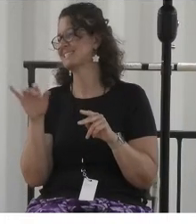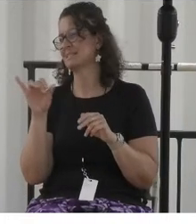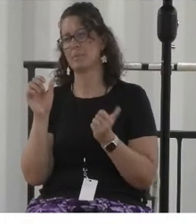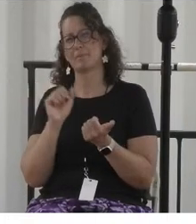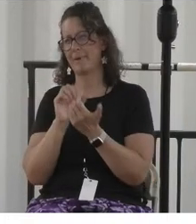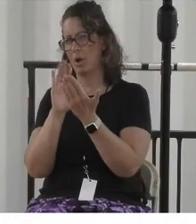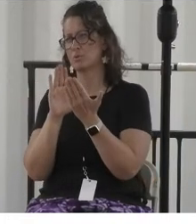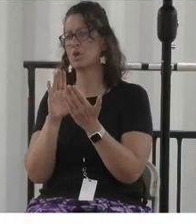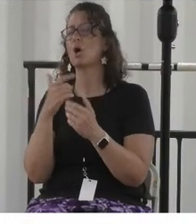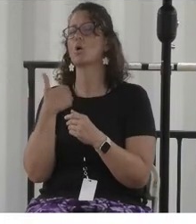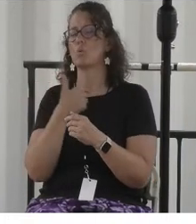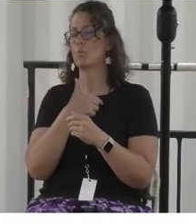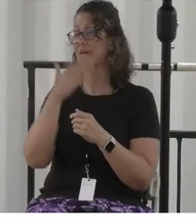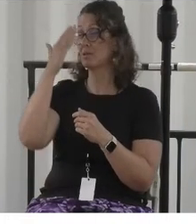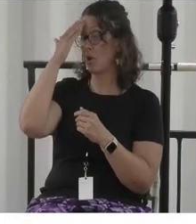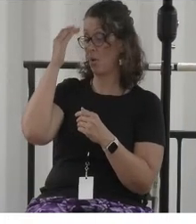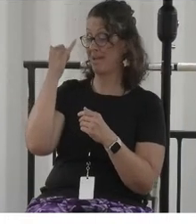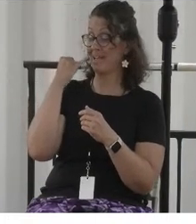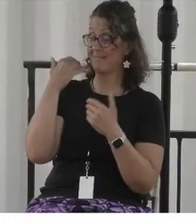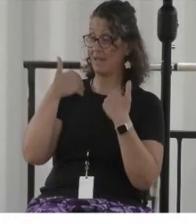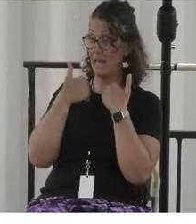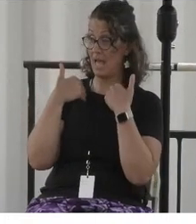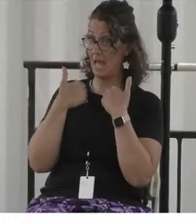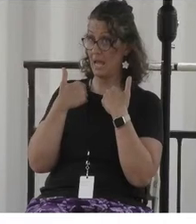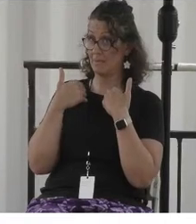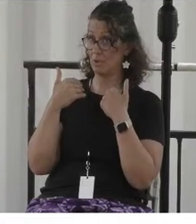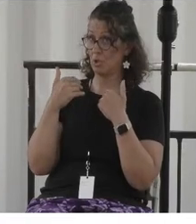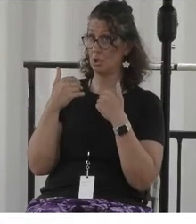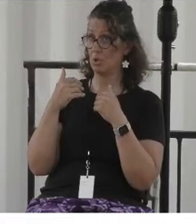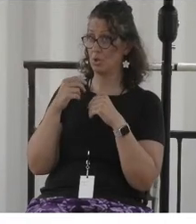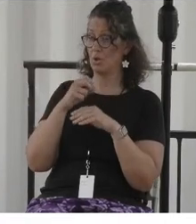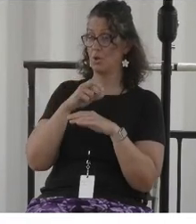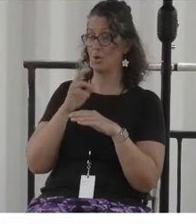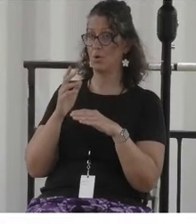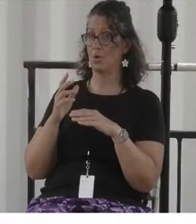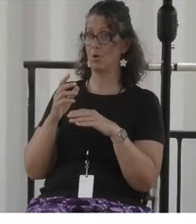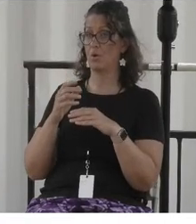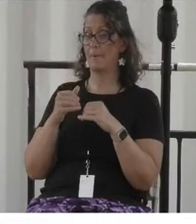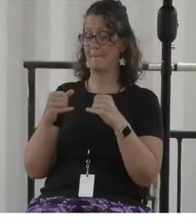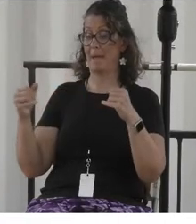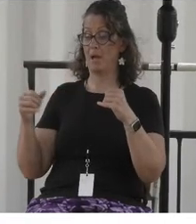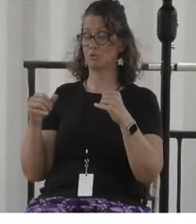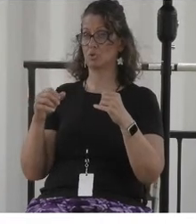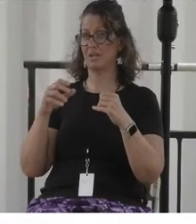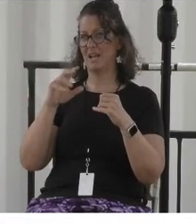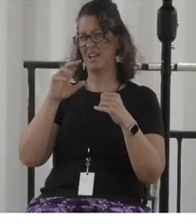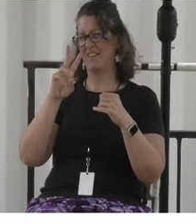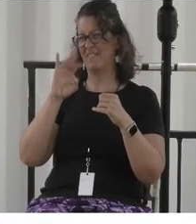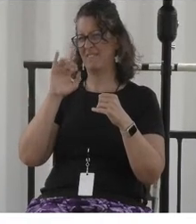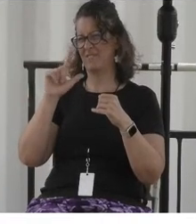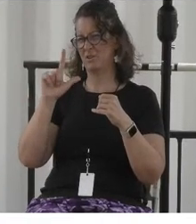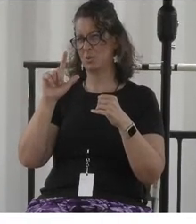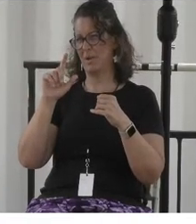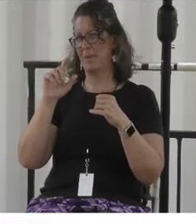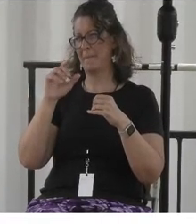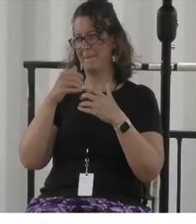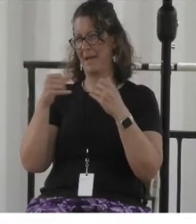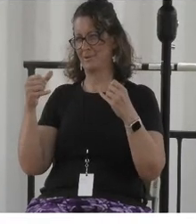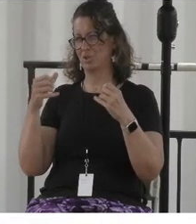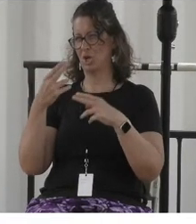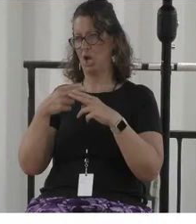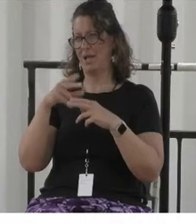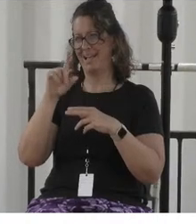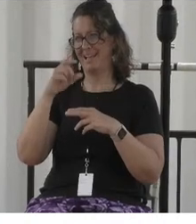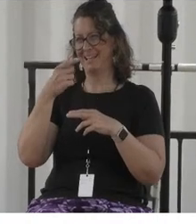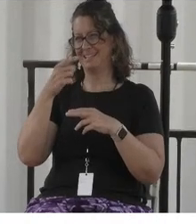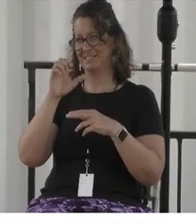approaches, we know if a animal, for example, has crossed a virtual boundary called a geofence. So we know if, for